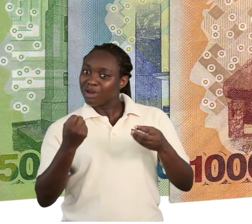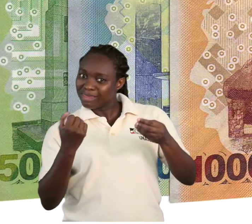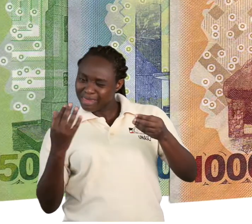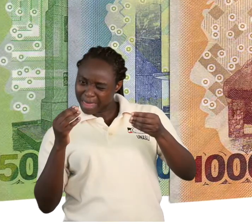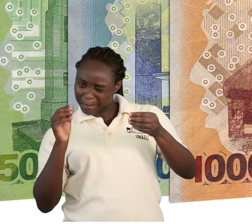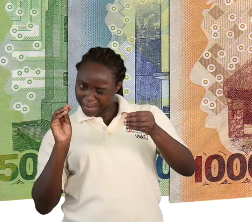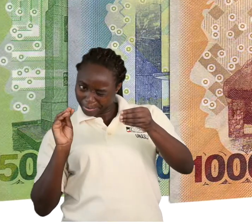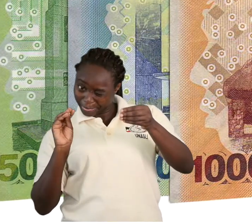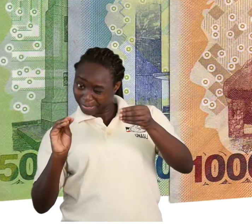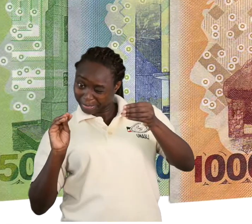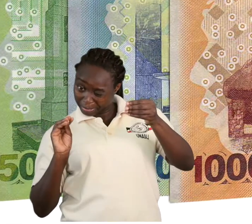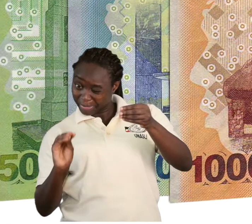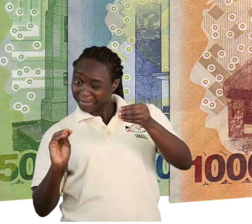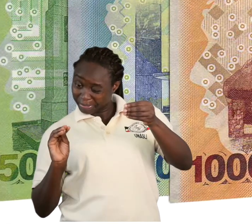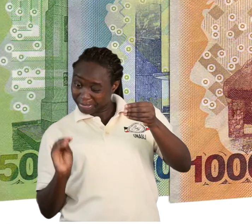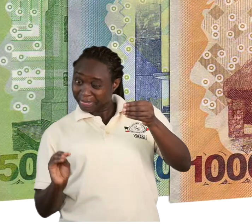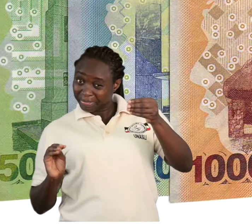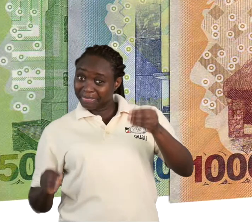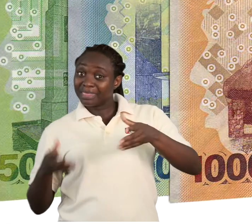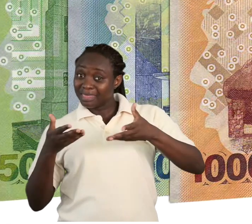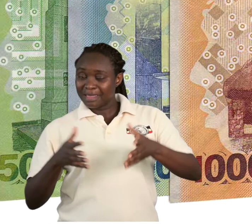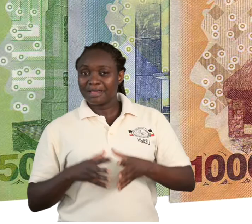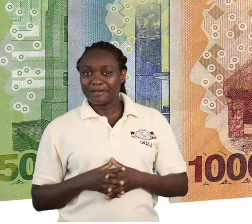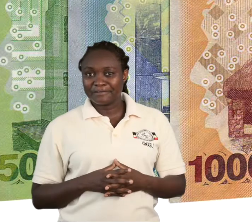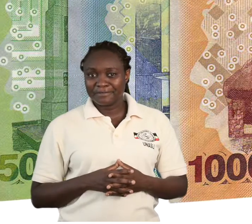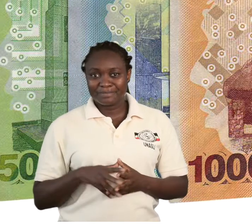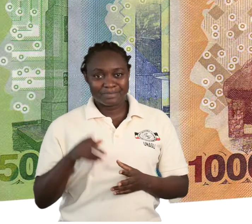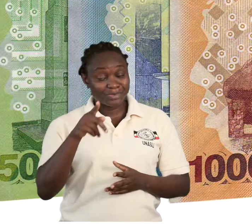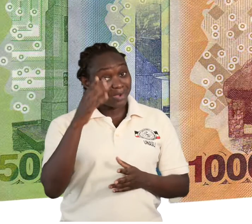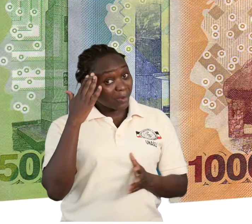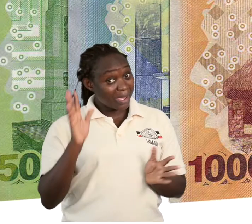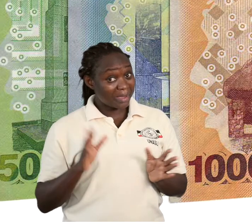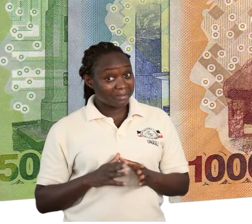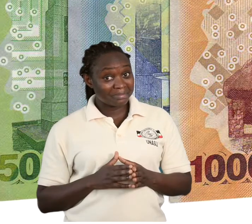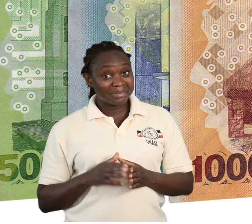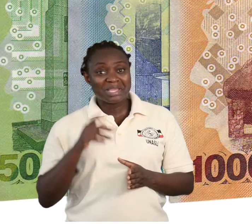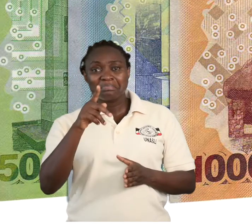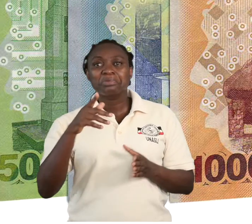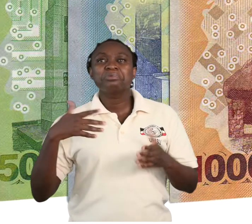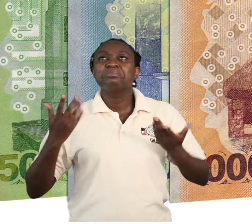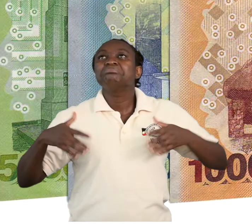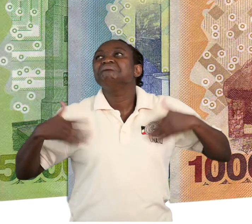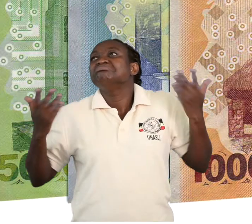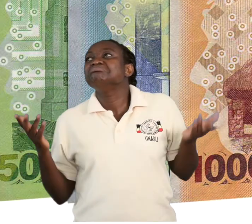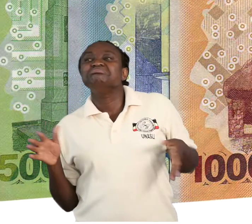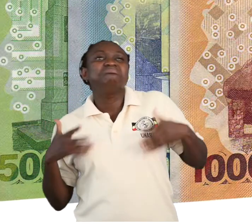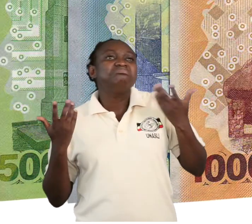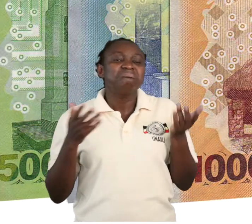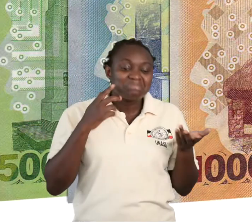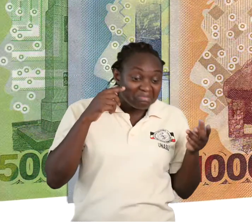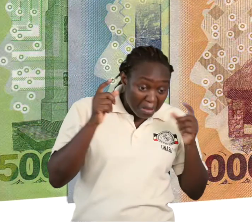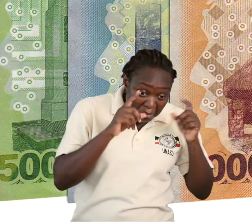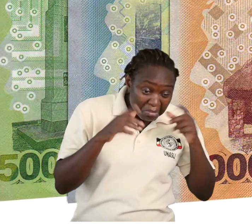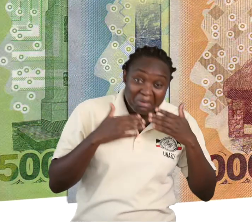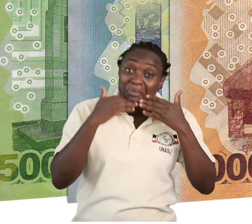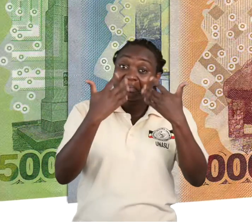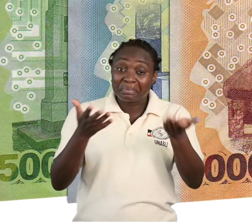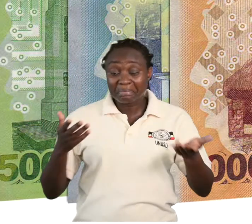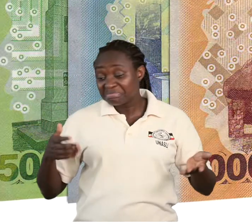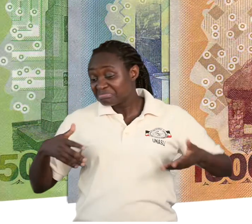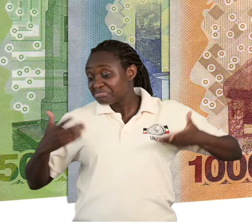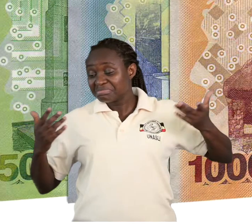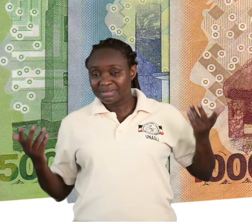On all these notes, we have Roman numerals. And most of you have not been keen about this. So please, if you